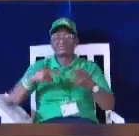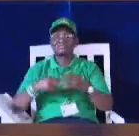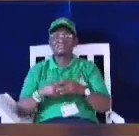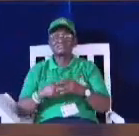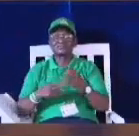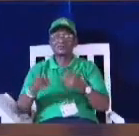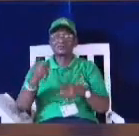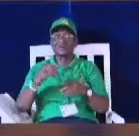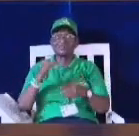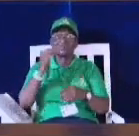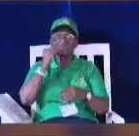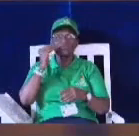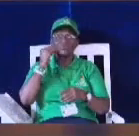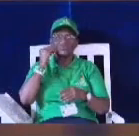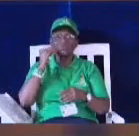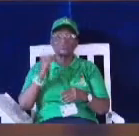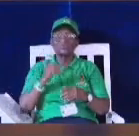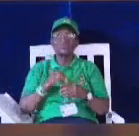come home,